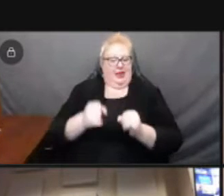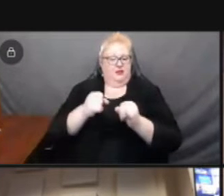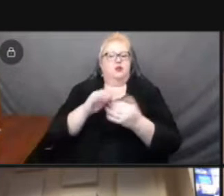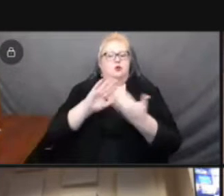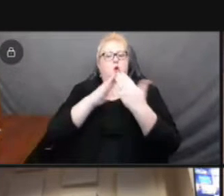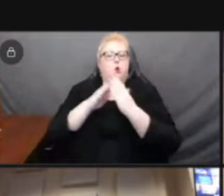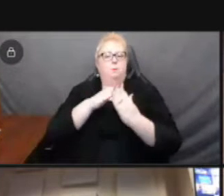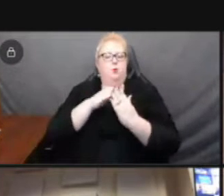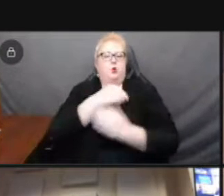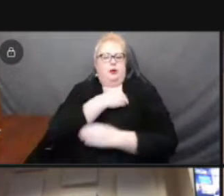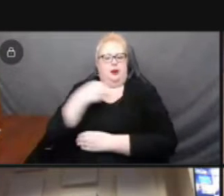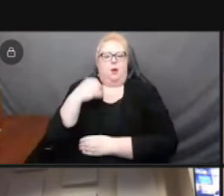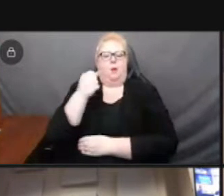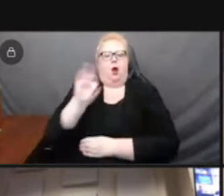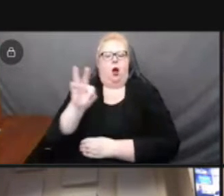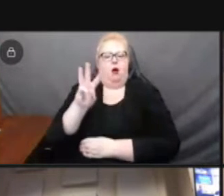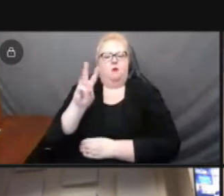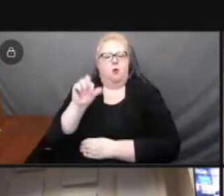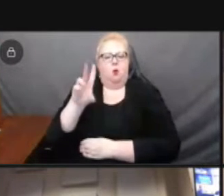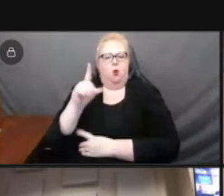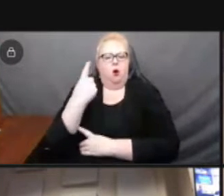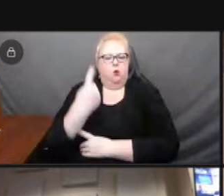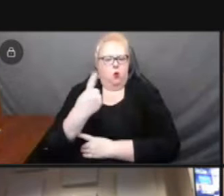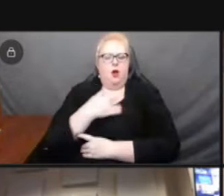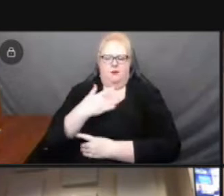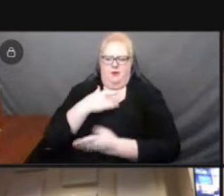1 said that he thought that house did have some